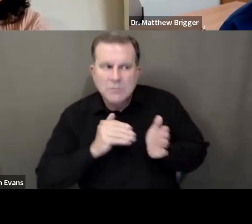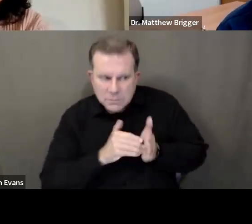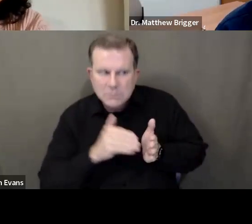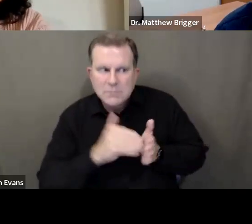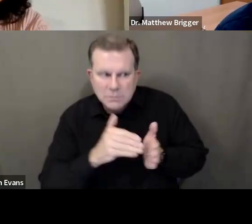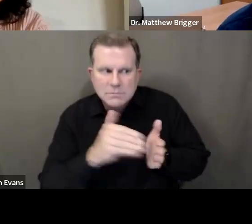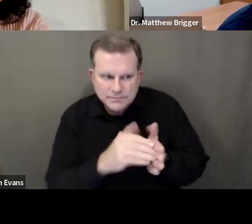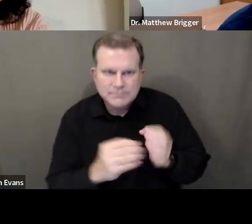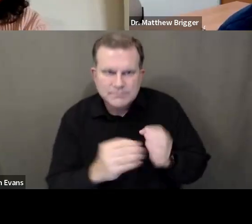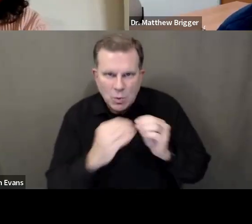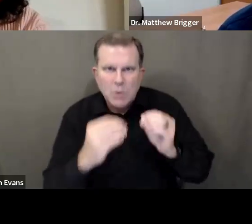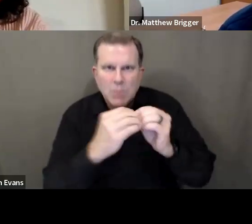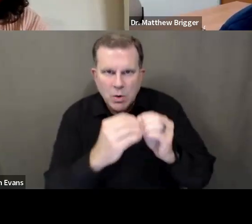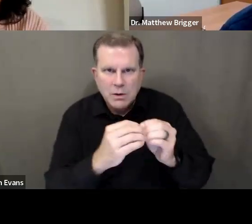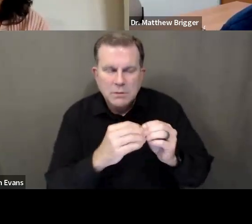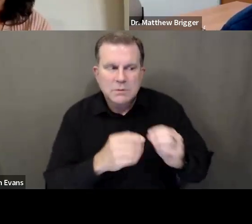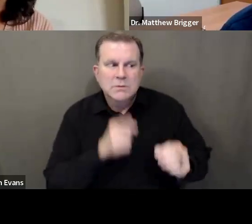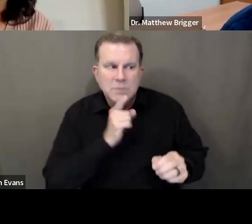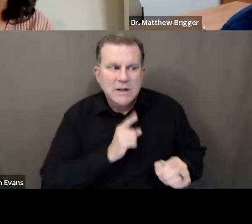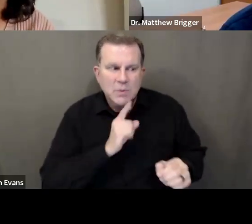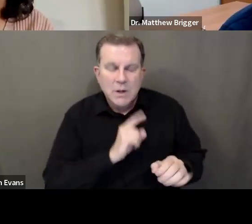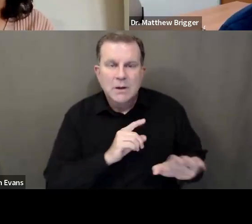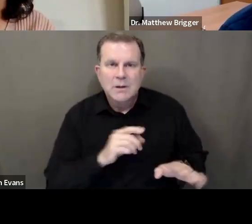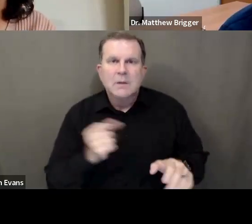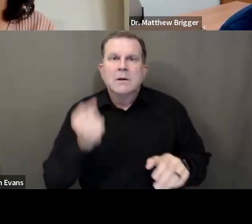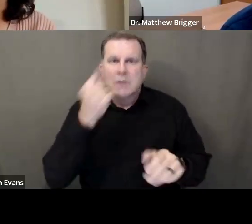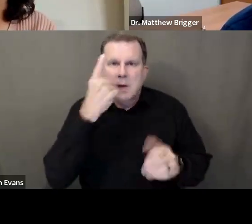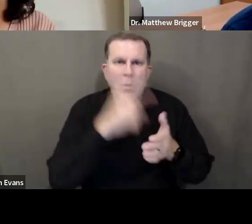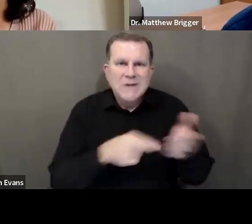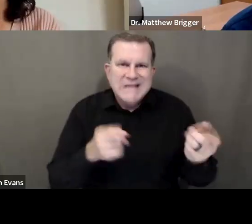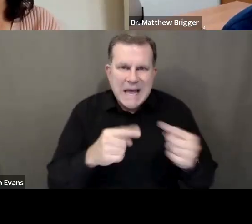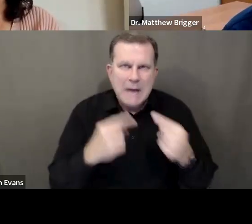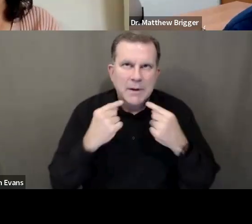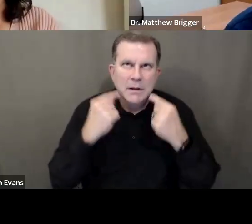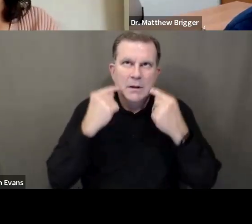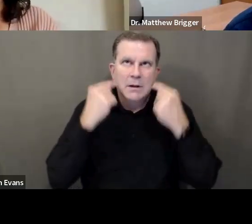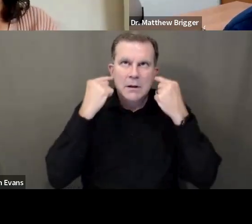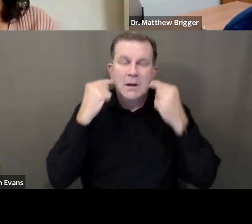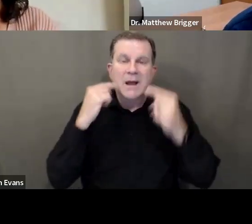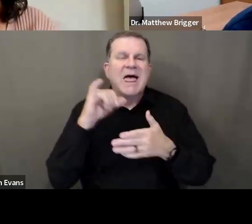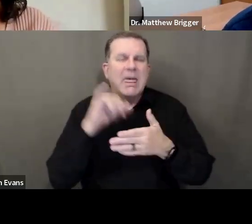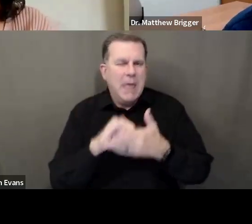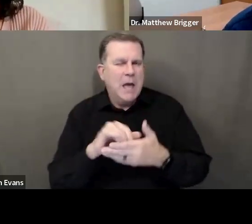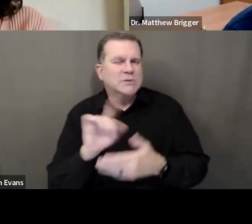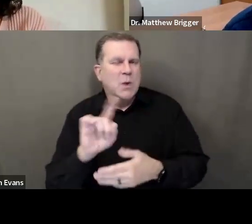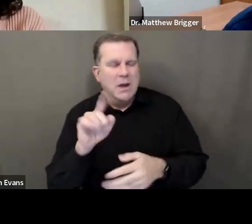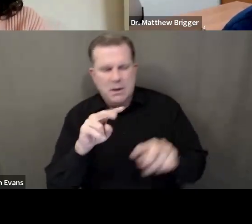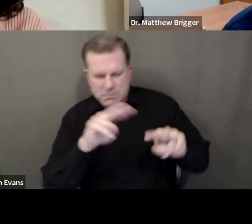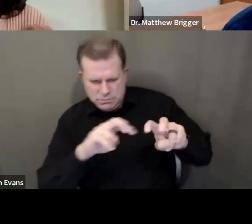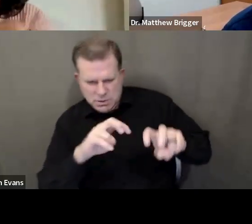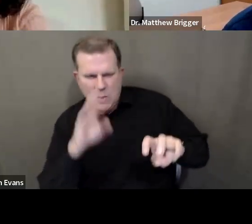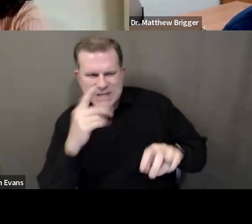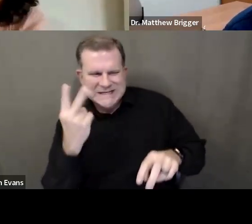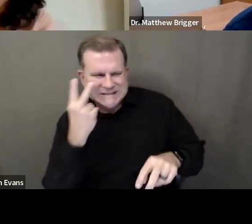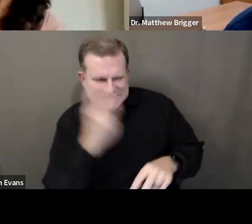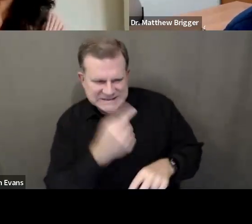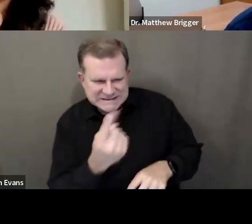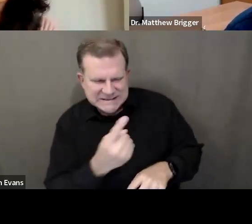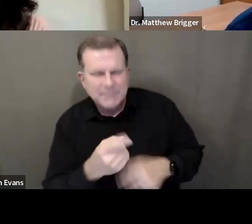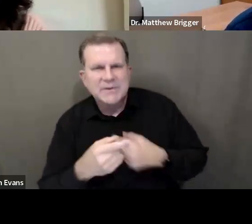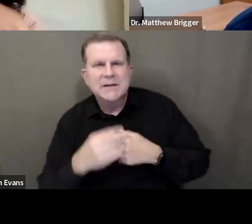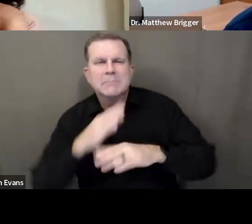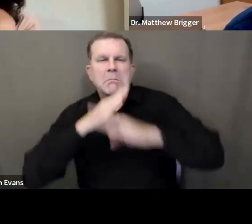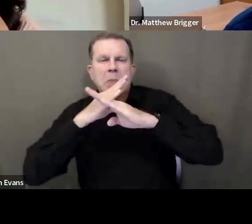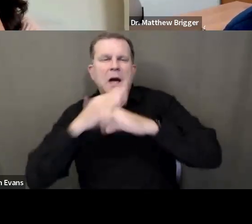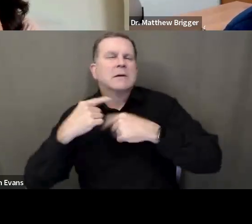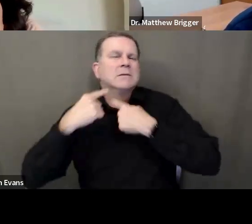then understanding what's happening here. That's what determines whether you're going to see something in the airway. This is, we're not moving and swallowing frequently enough. How